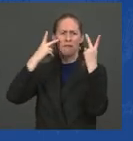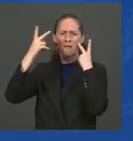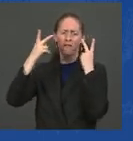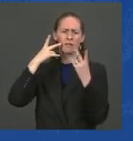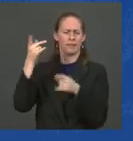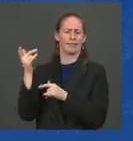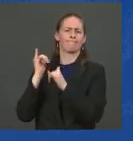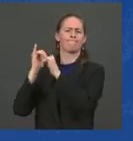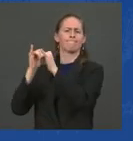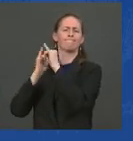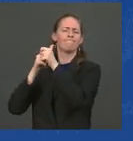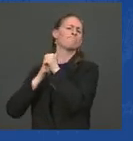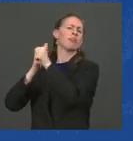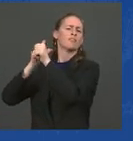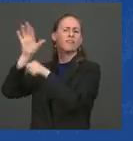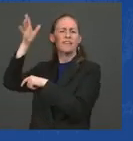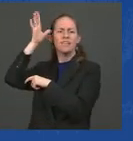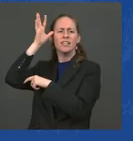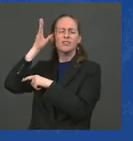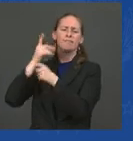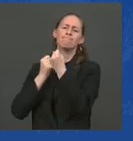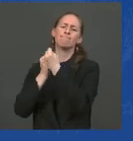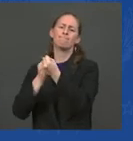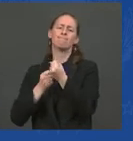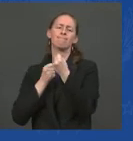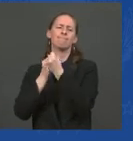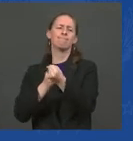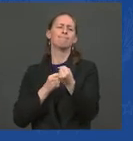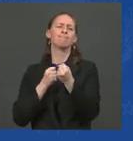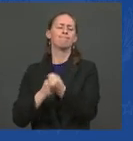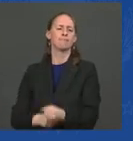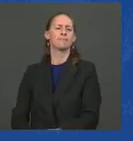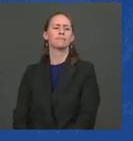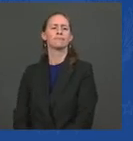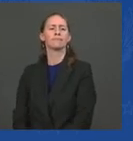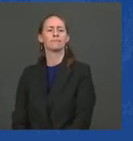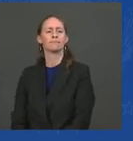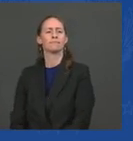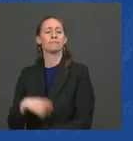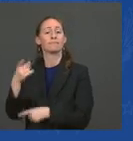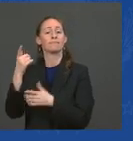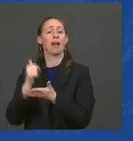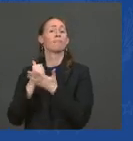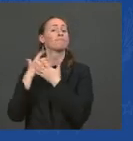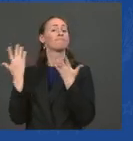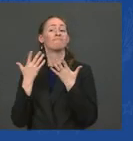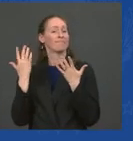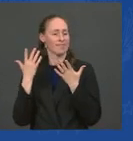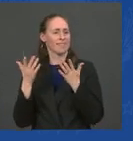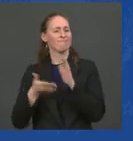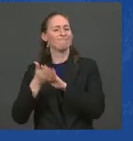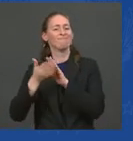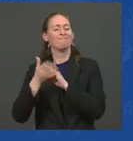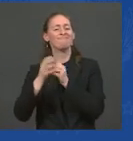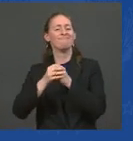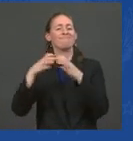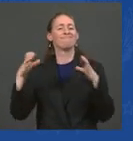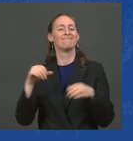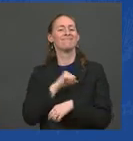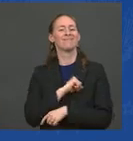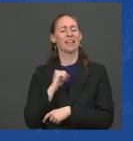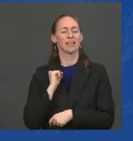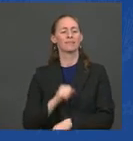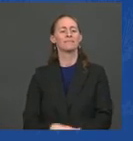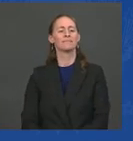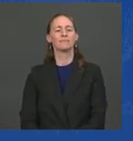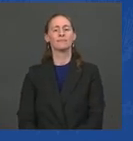And he helped to create this center, growing it over the years from an archival repository for the truth into a